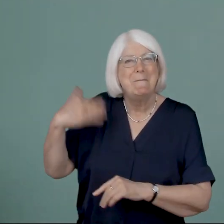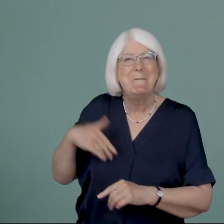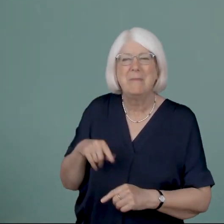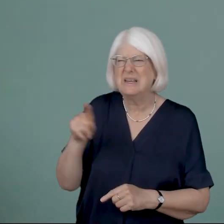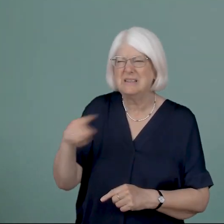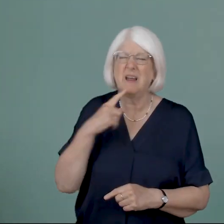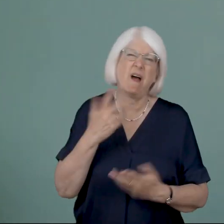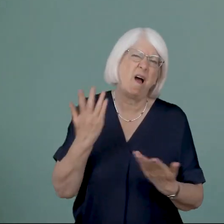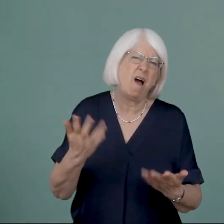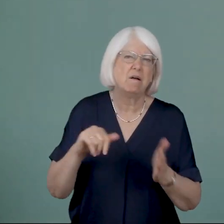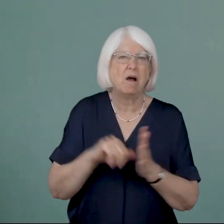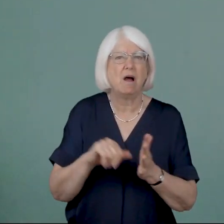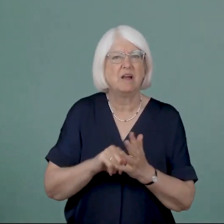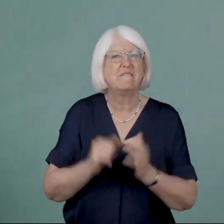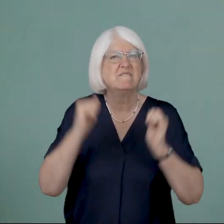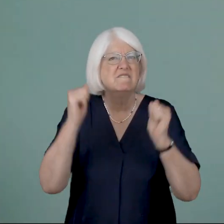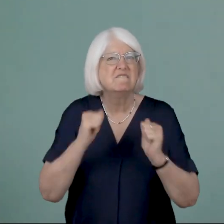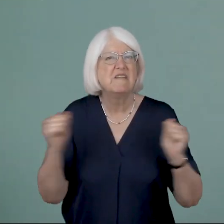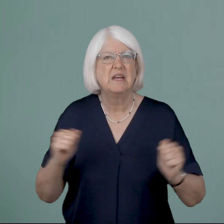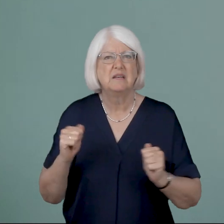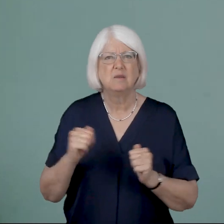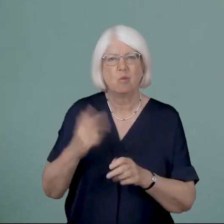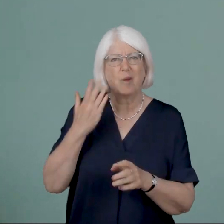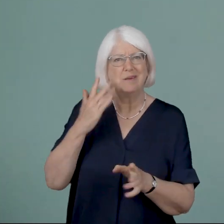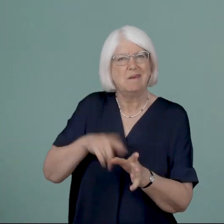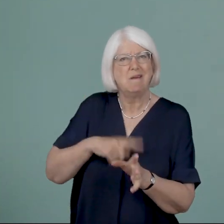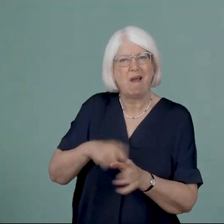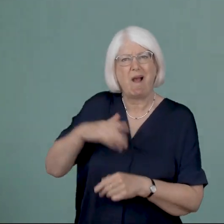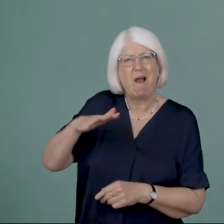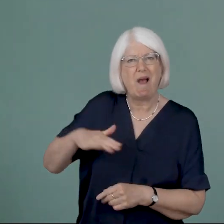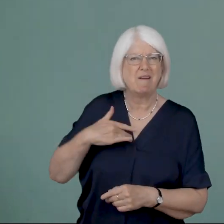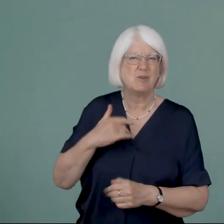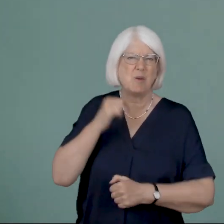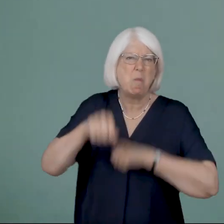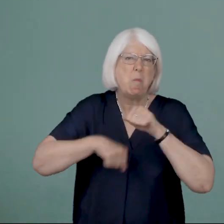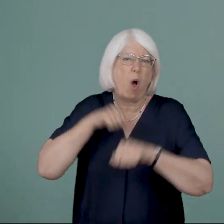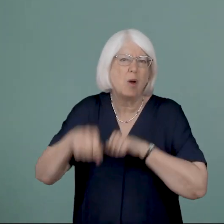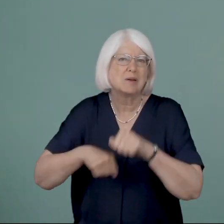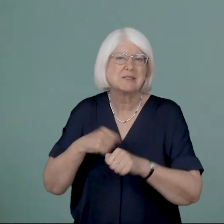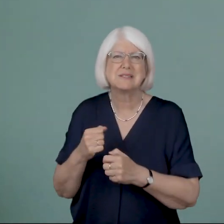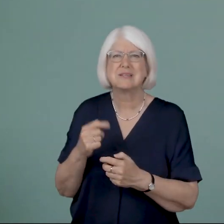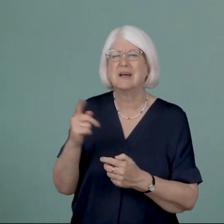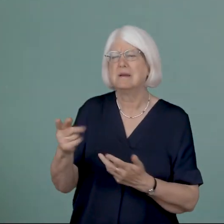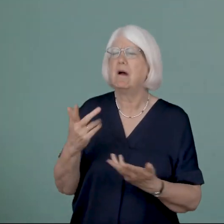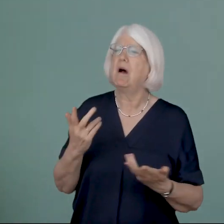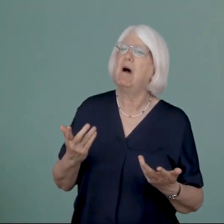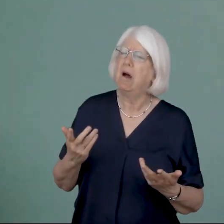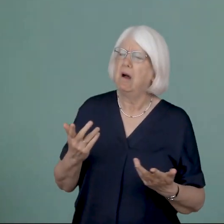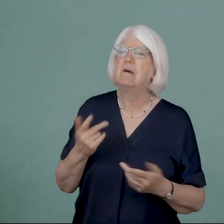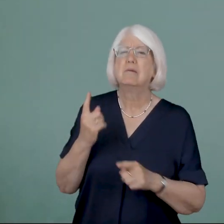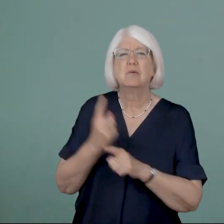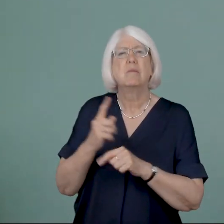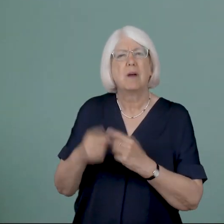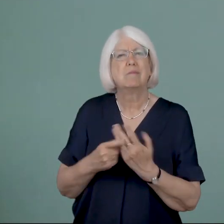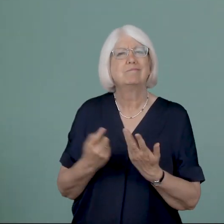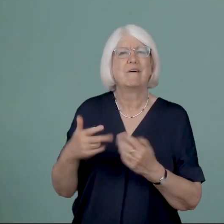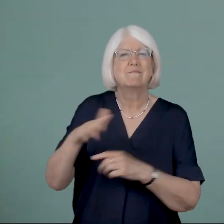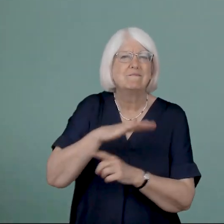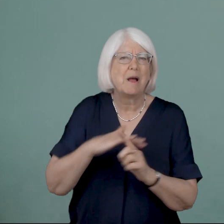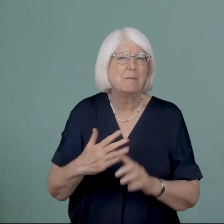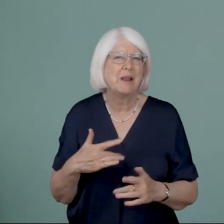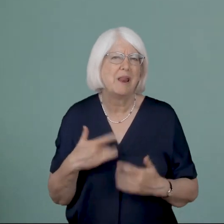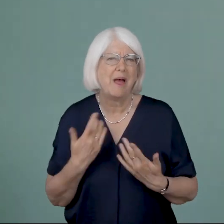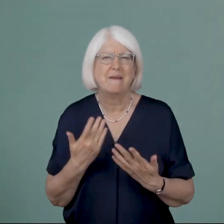to go and get fit and how he used to box when he was younger. And so we was talking about the struggles of family